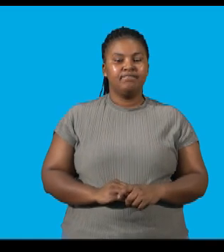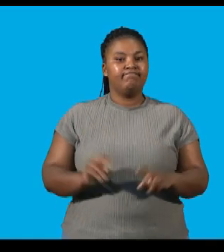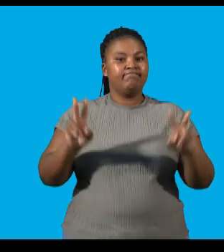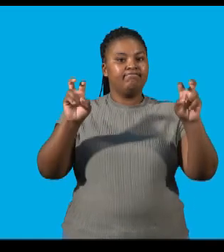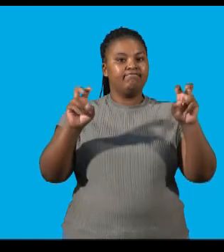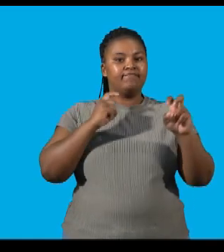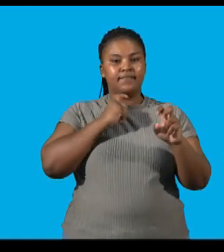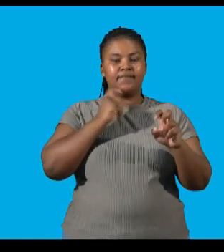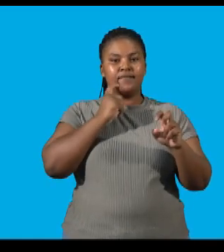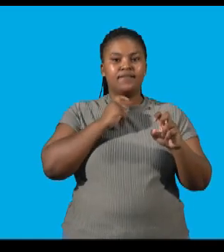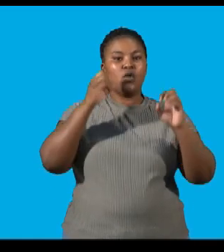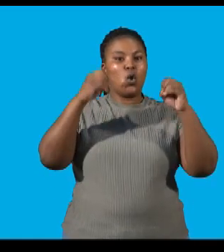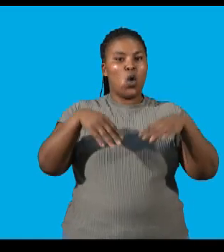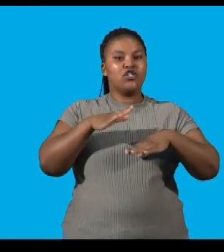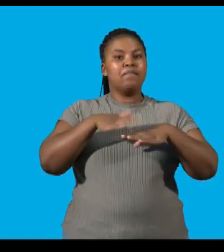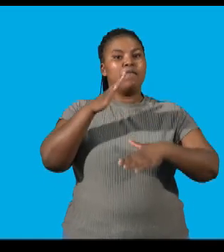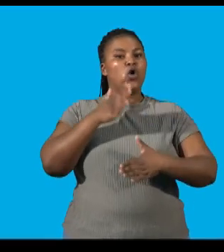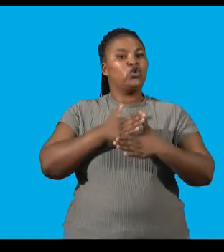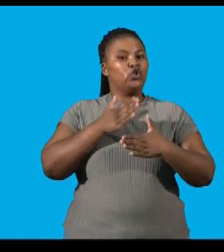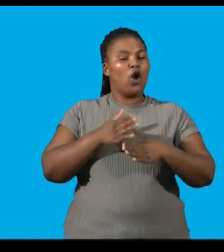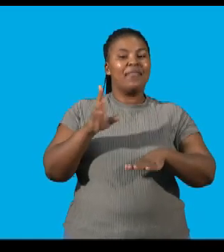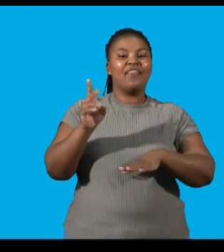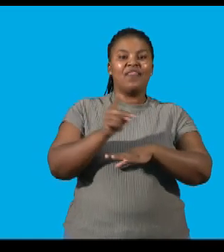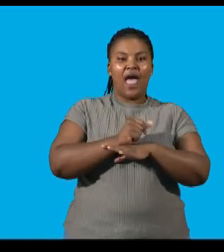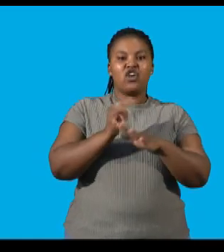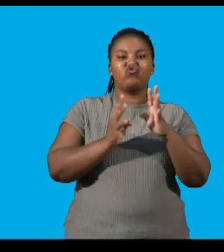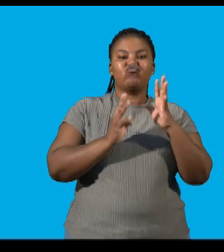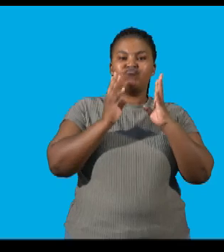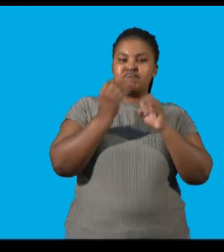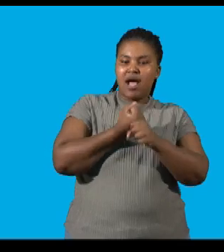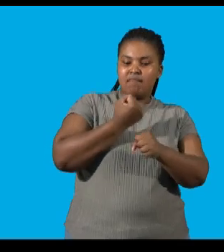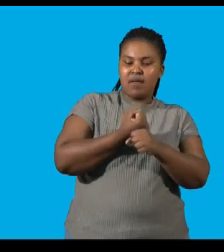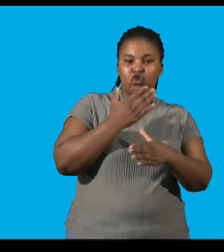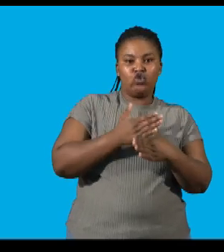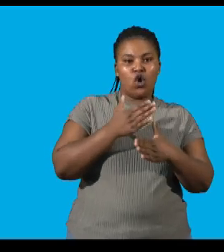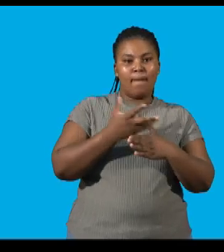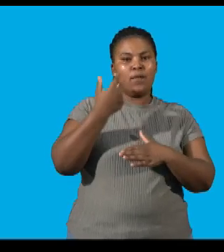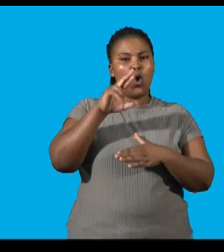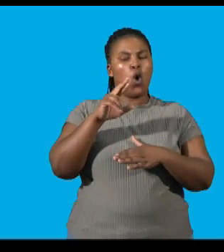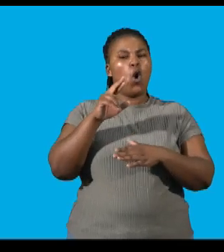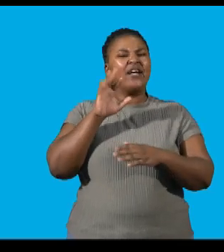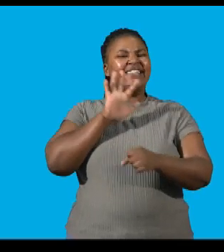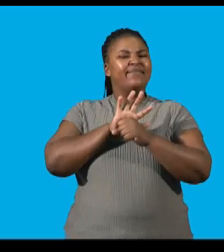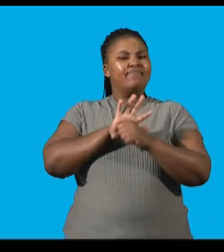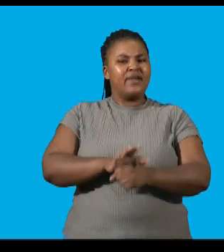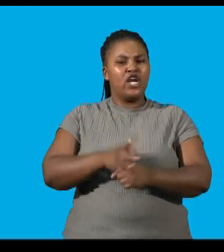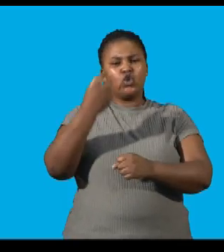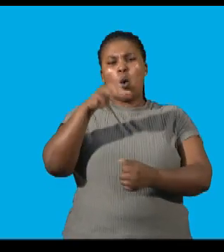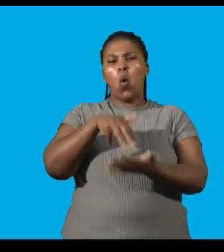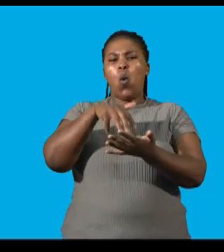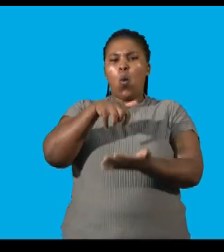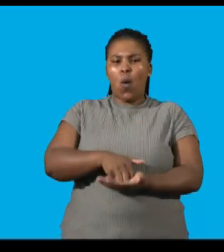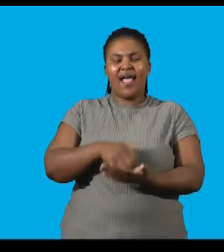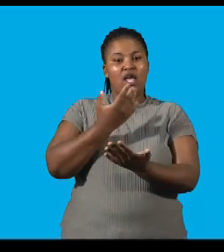The phrase is losing more jobs than it creates, or a depressed economy,